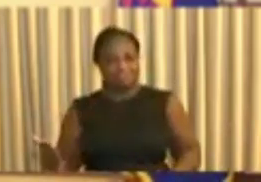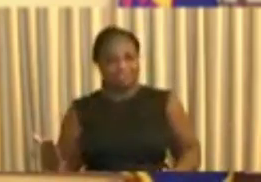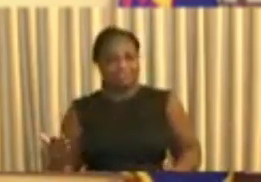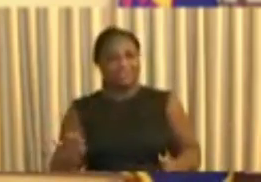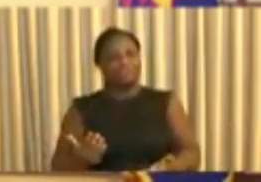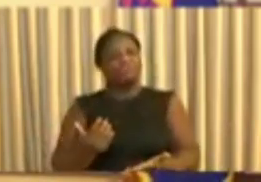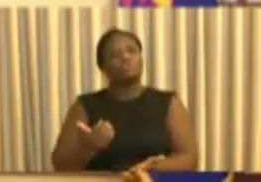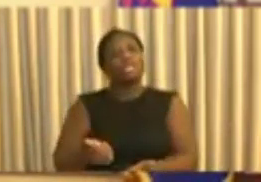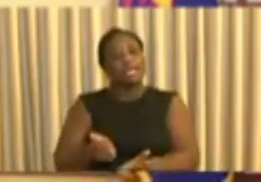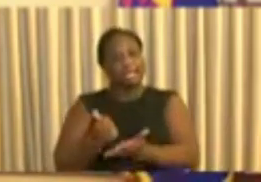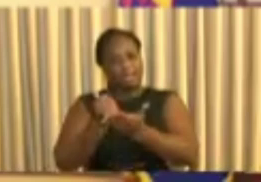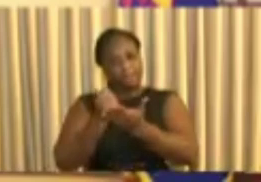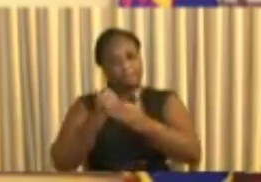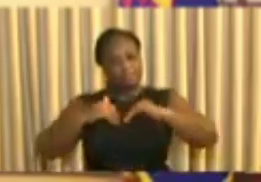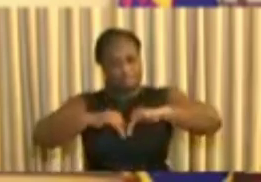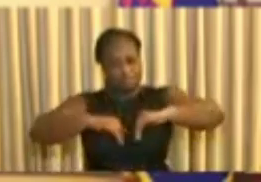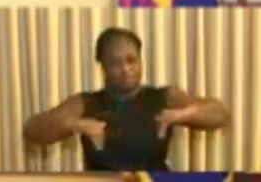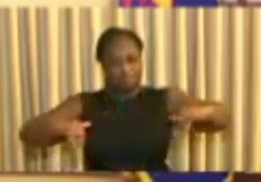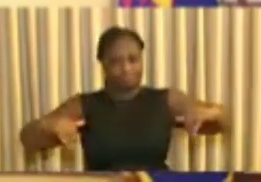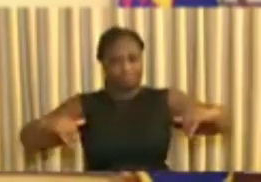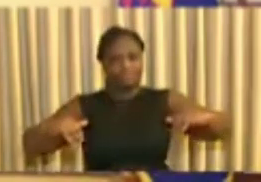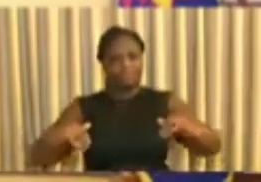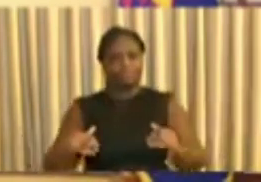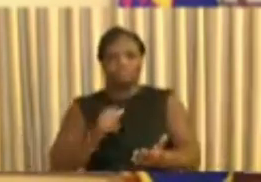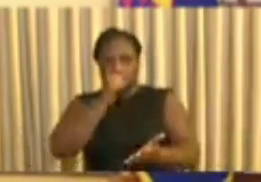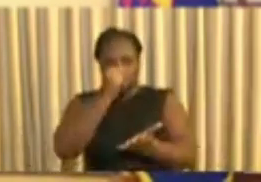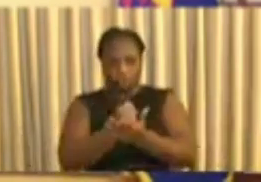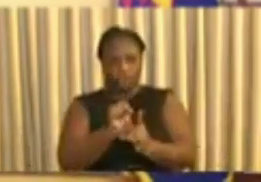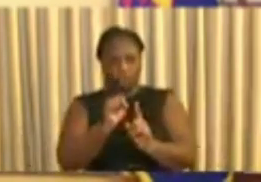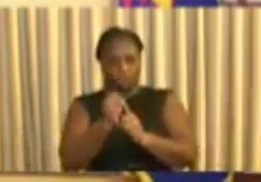to decongest the markets and ensure social